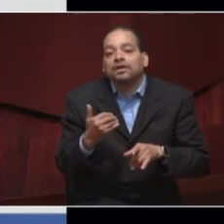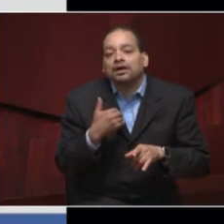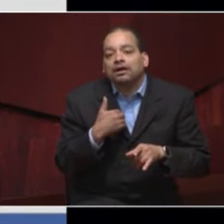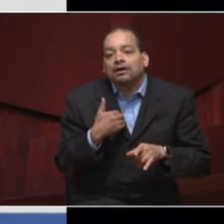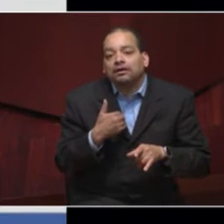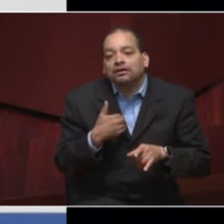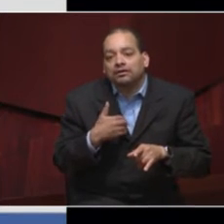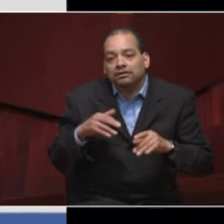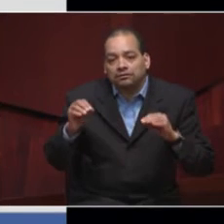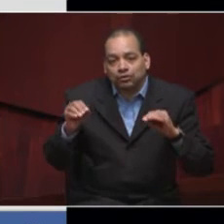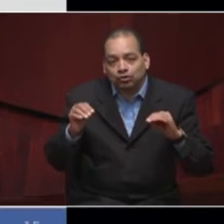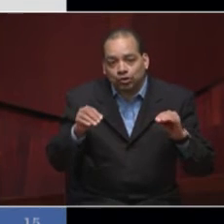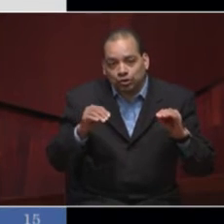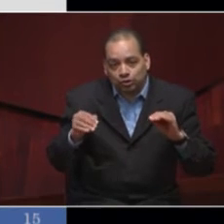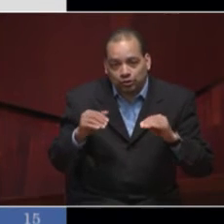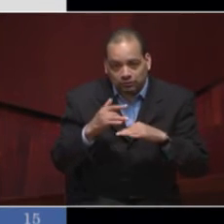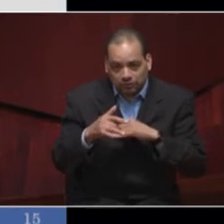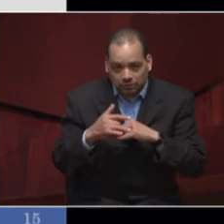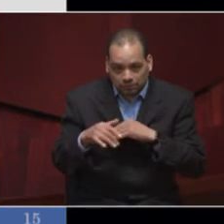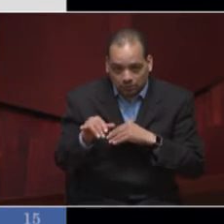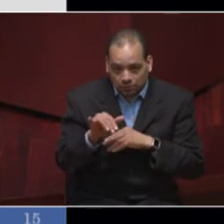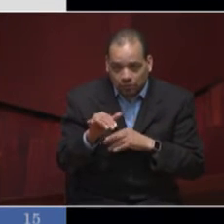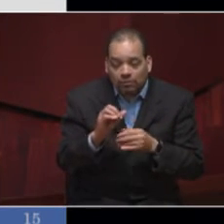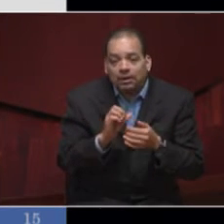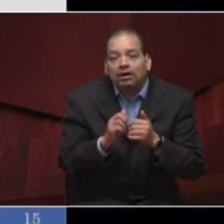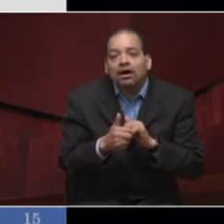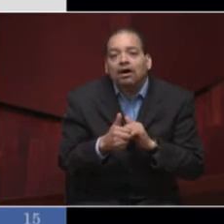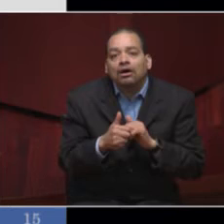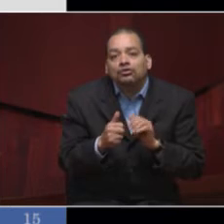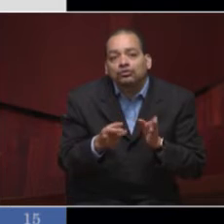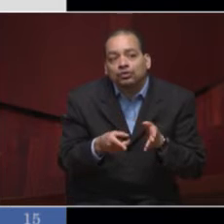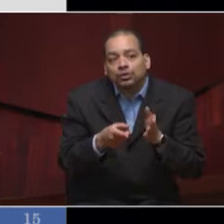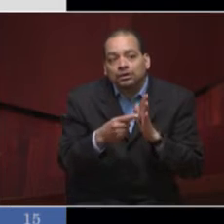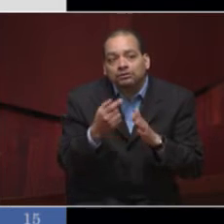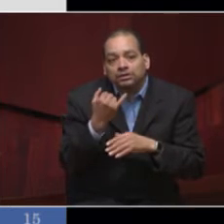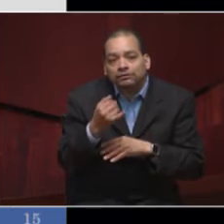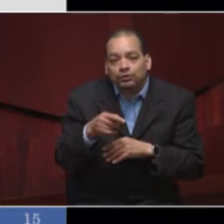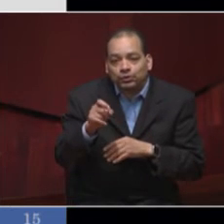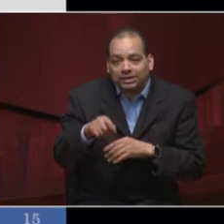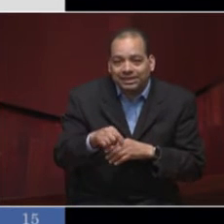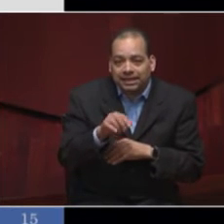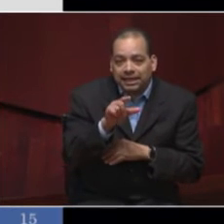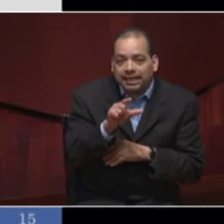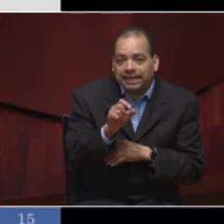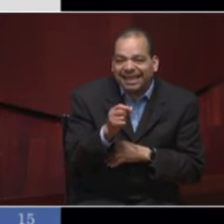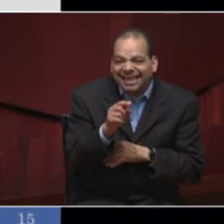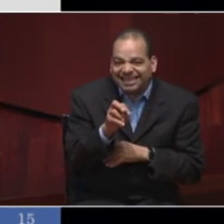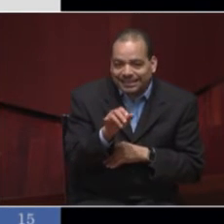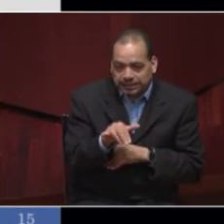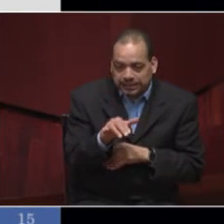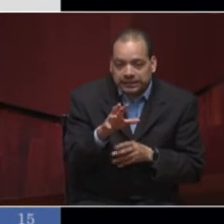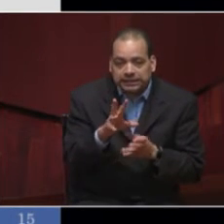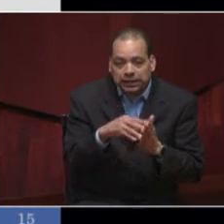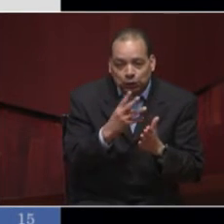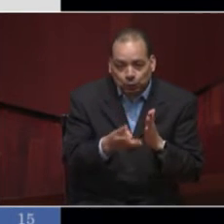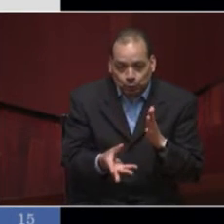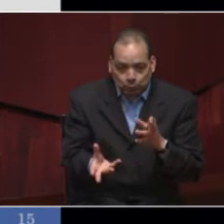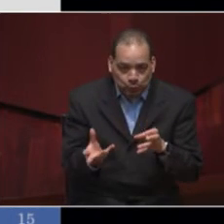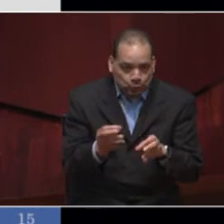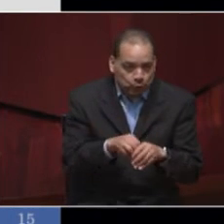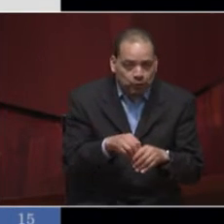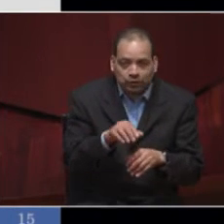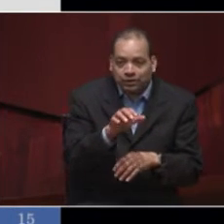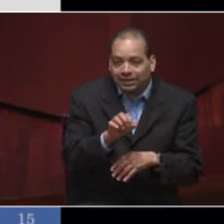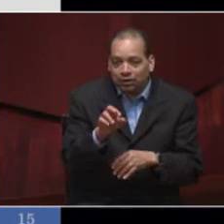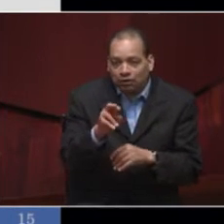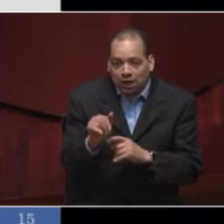instructions available there about how to request if you need a legacy schedule entered into ERA. That would be a schedule